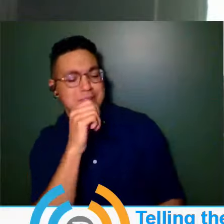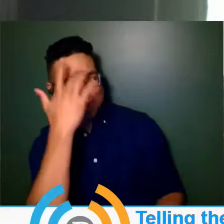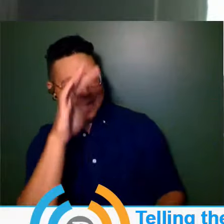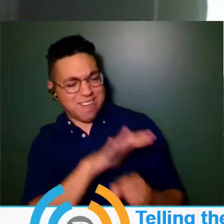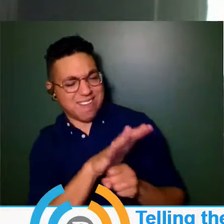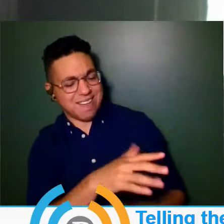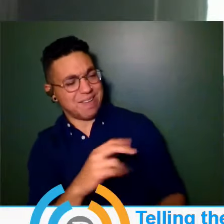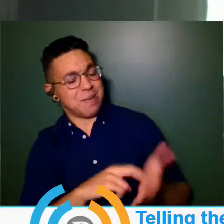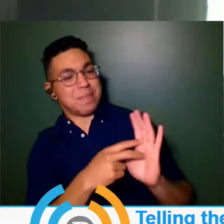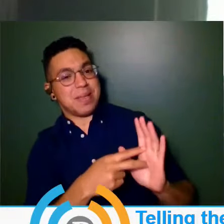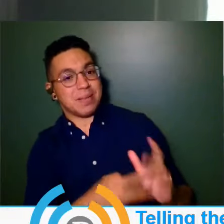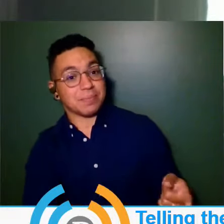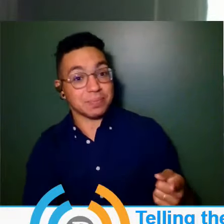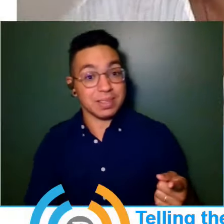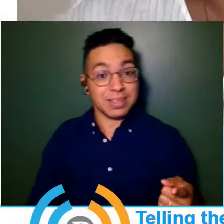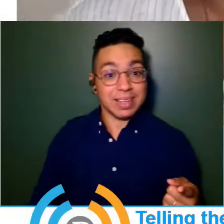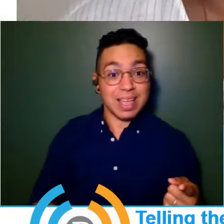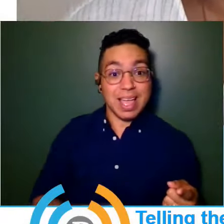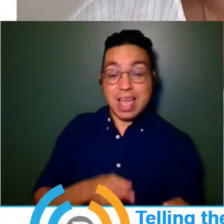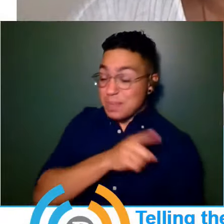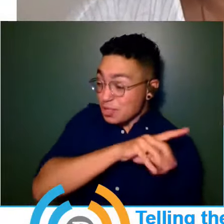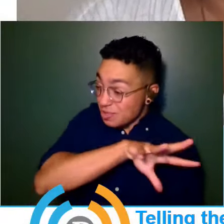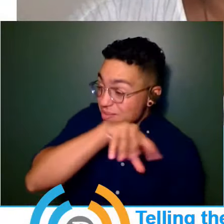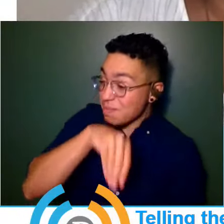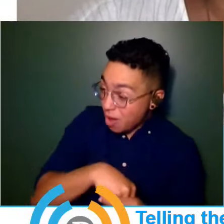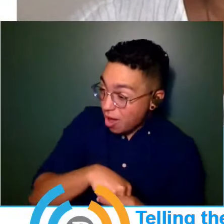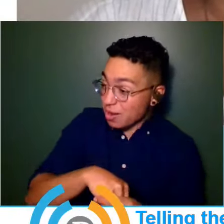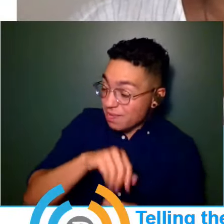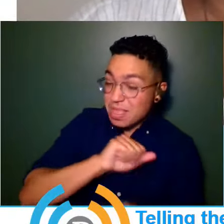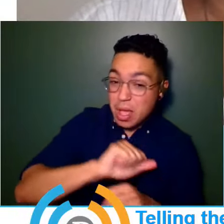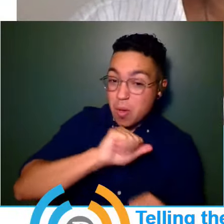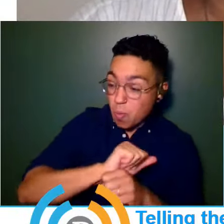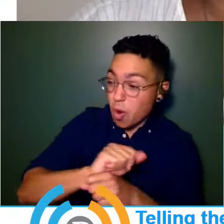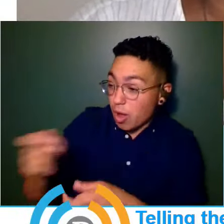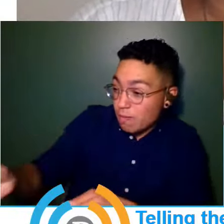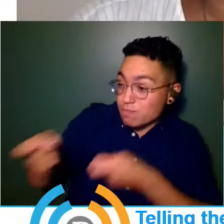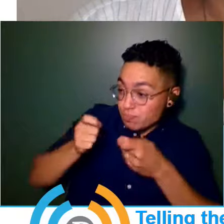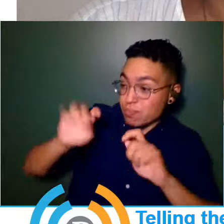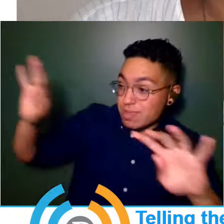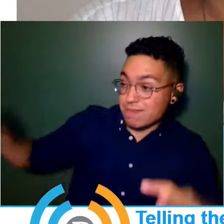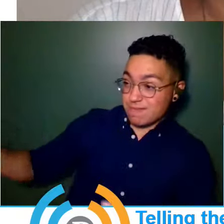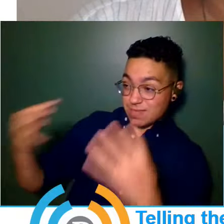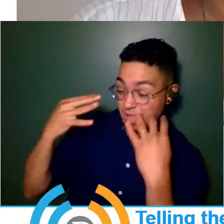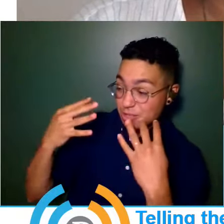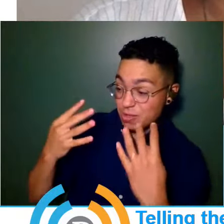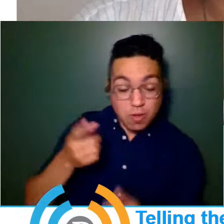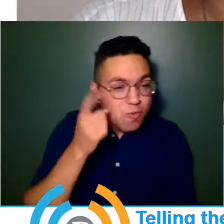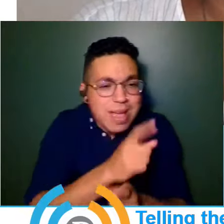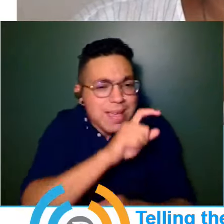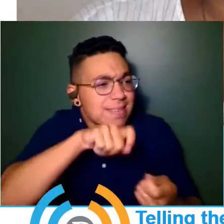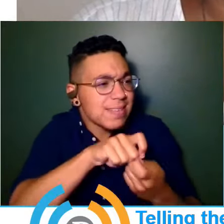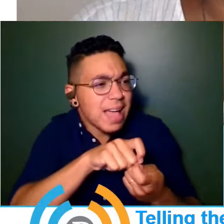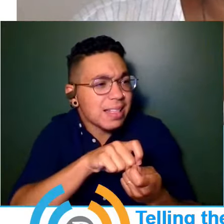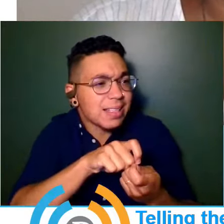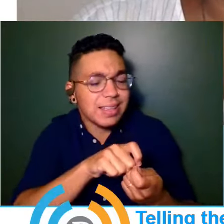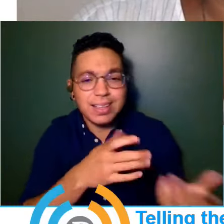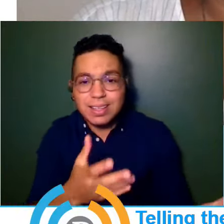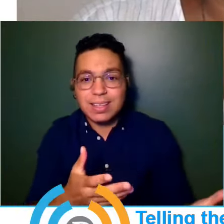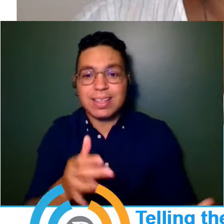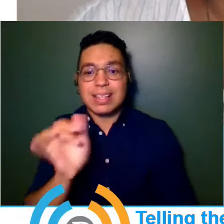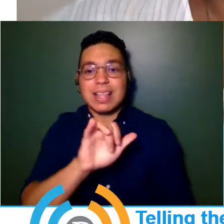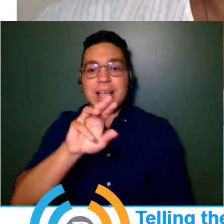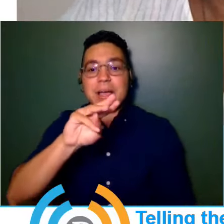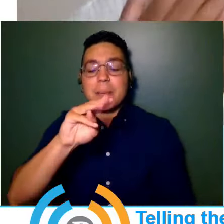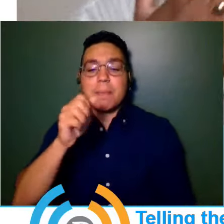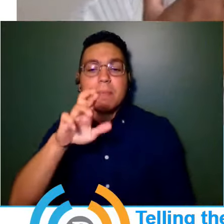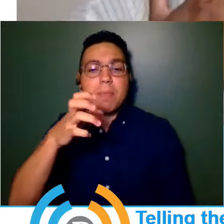she's And been part of that to bring that attention. exactly. That small, like that Margaret Mead small group of